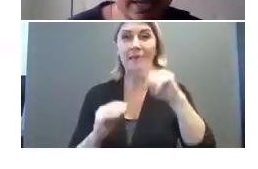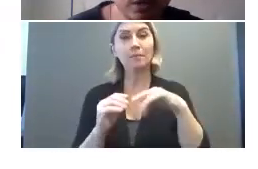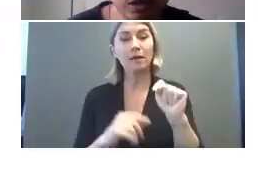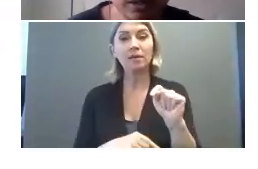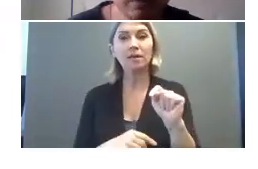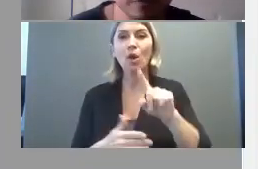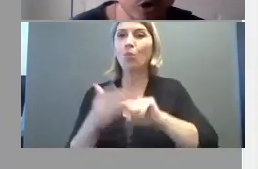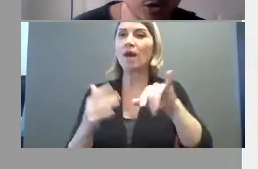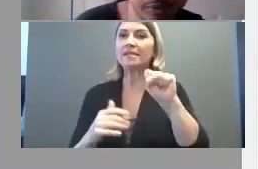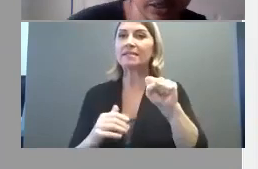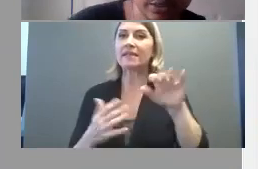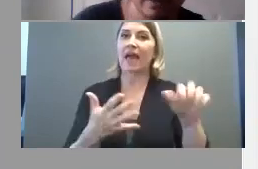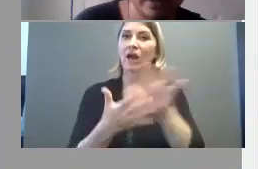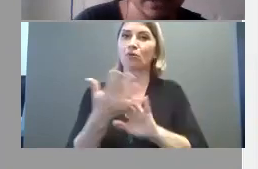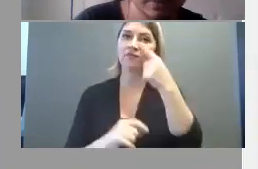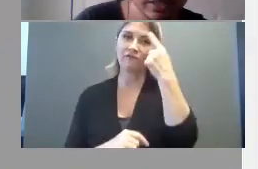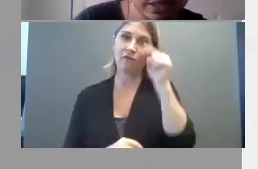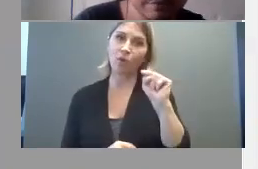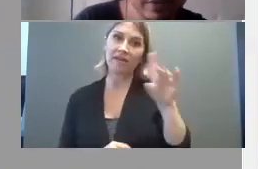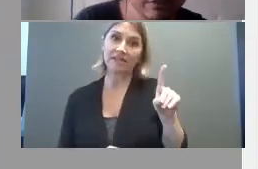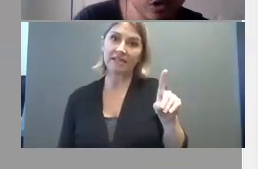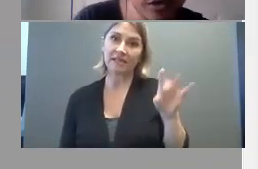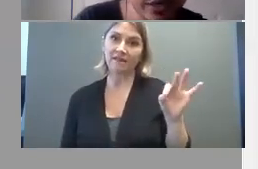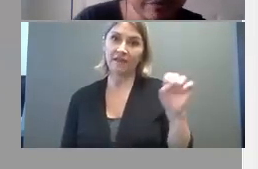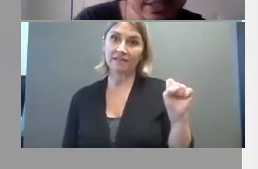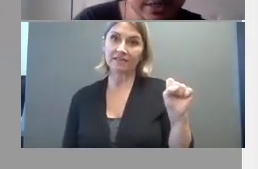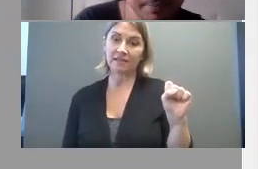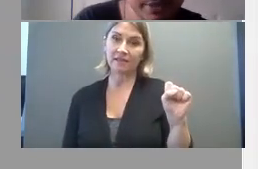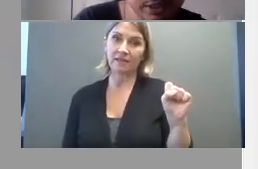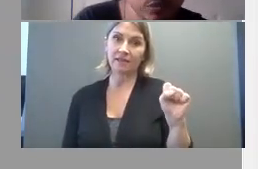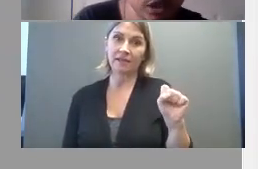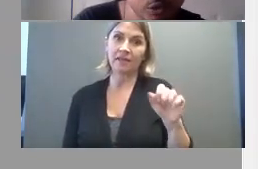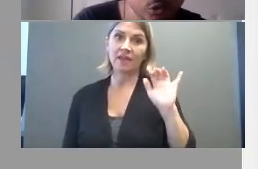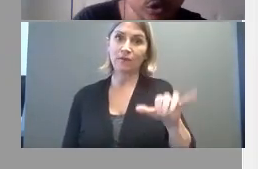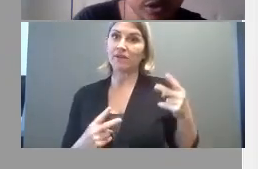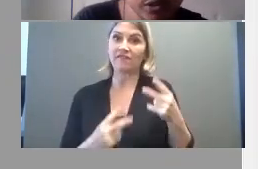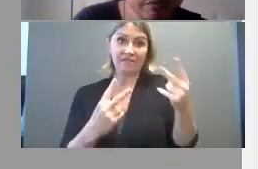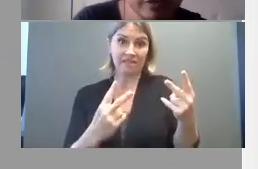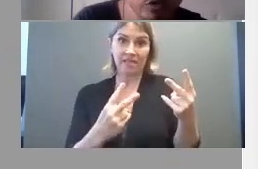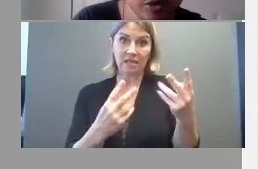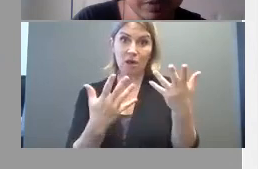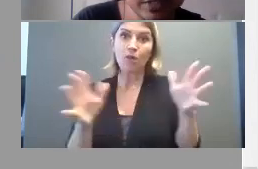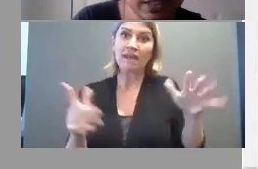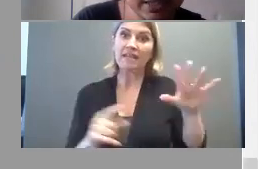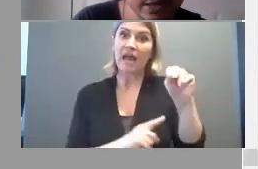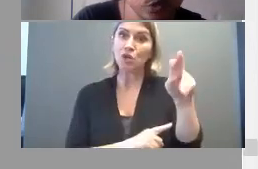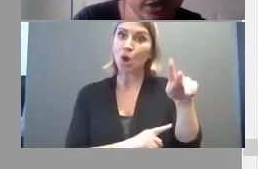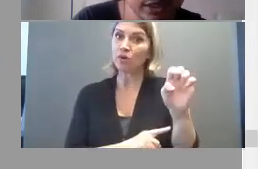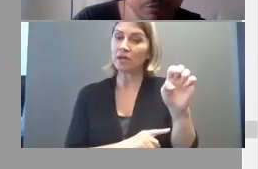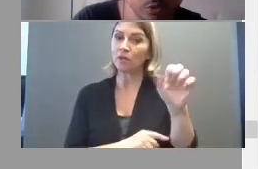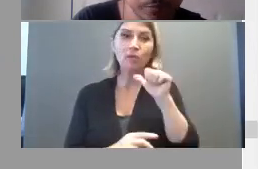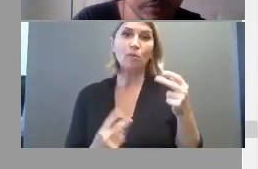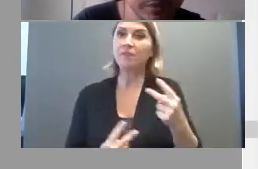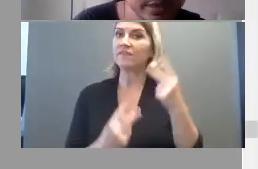What is the algorithm for DFS? If we have already visited a particular node, we won't be visiting that